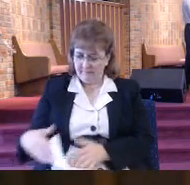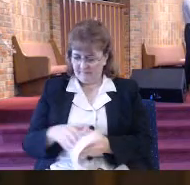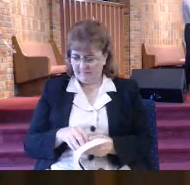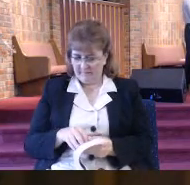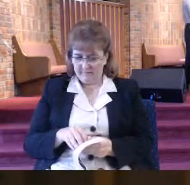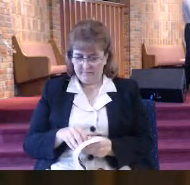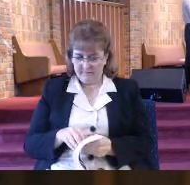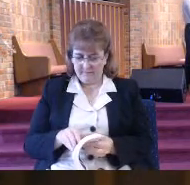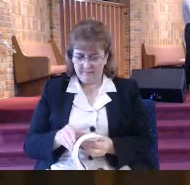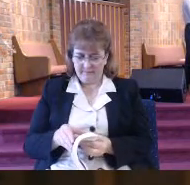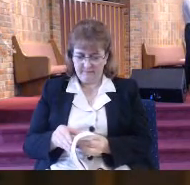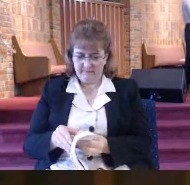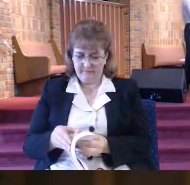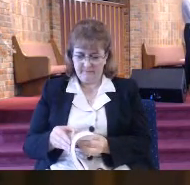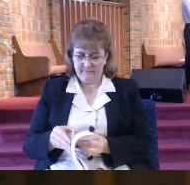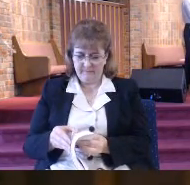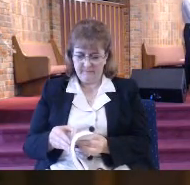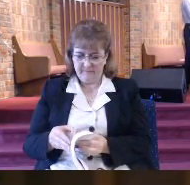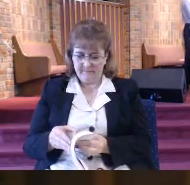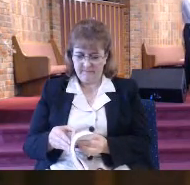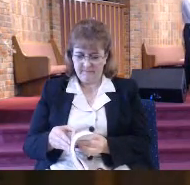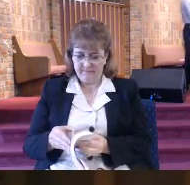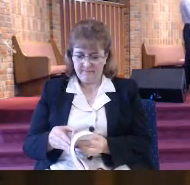Number 821.